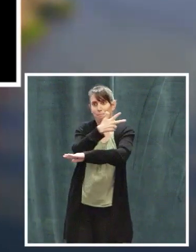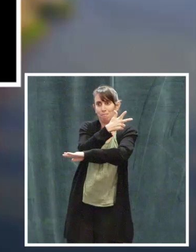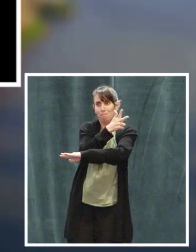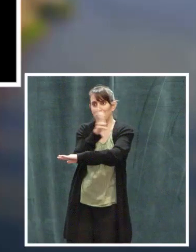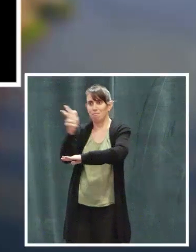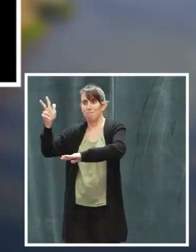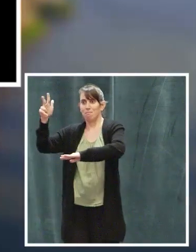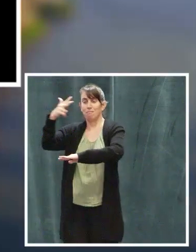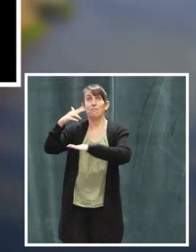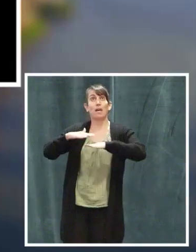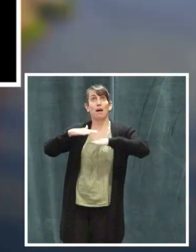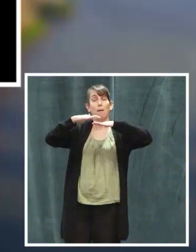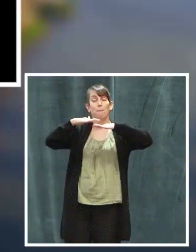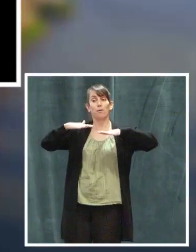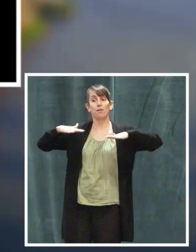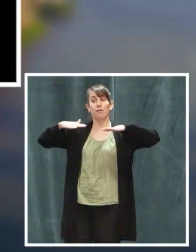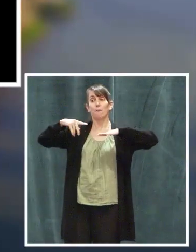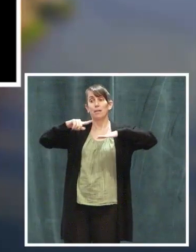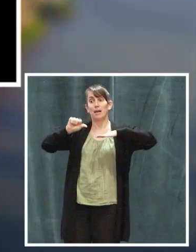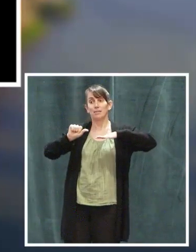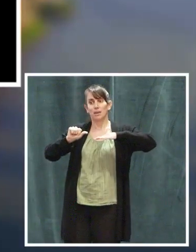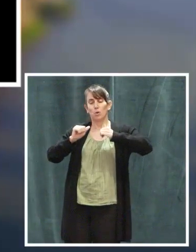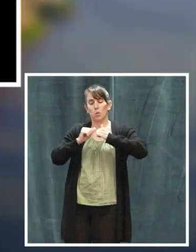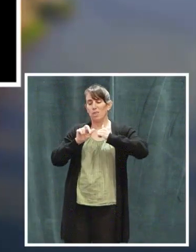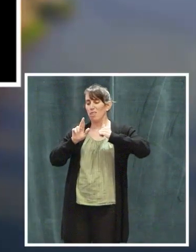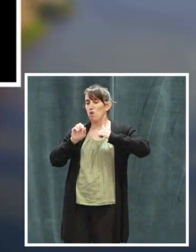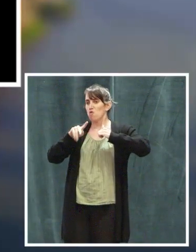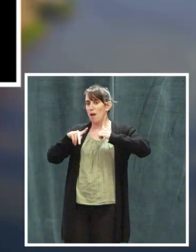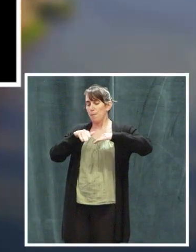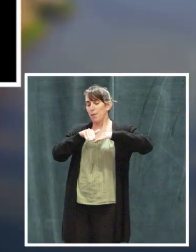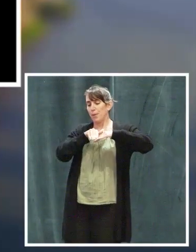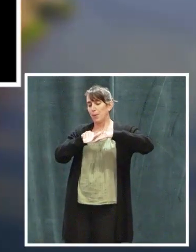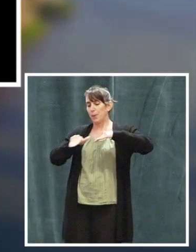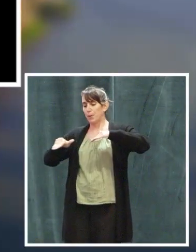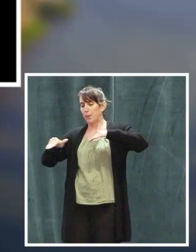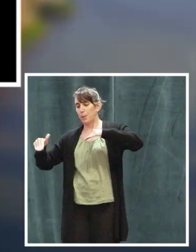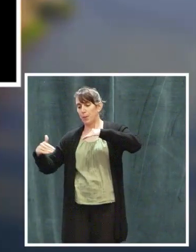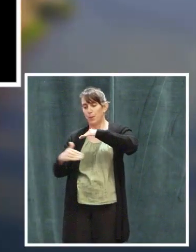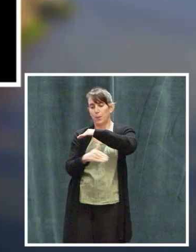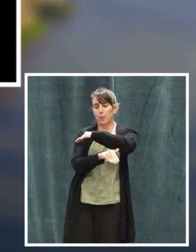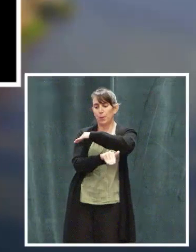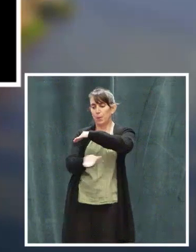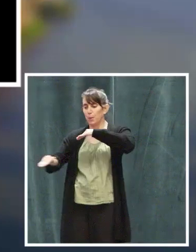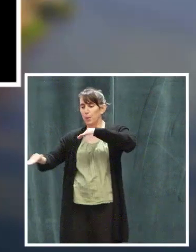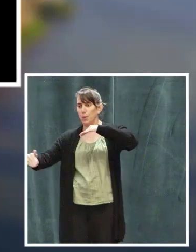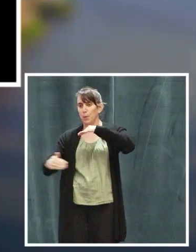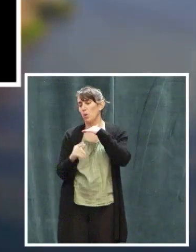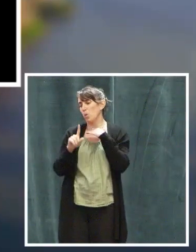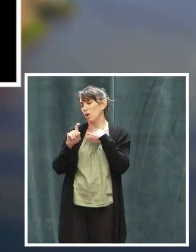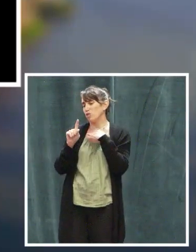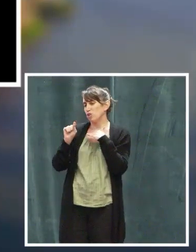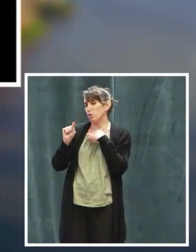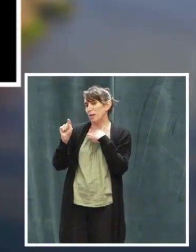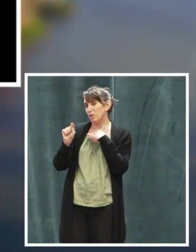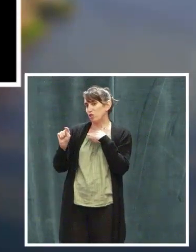part of the plaza to the lower part of a plaza at a 1:20 slope. And a 1:20 slope is something that's very comfortable for somebody